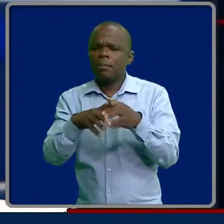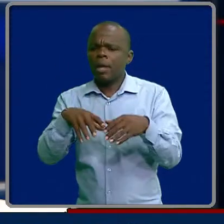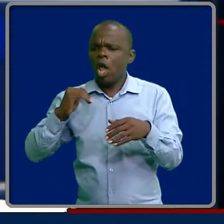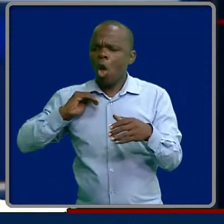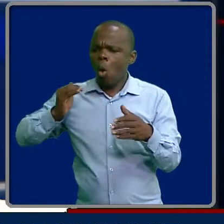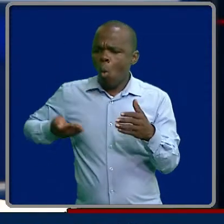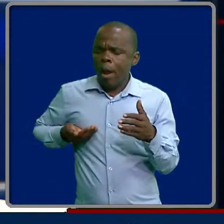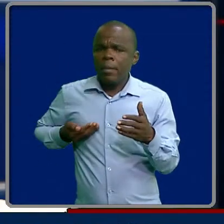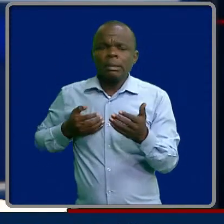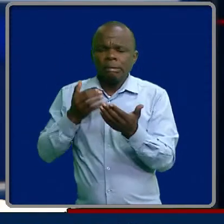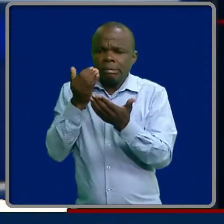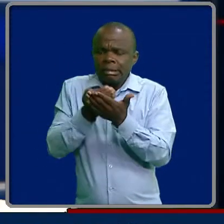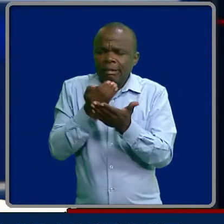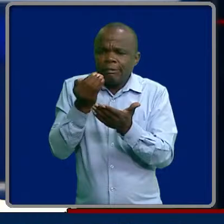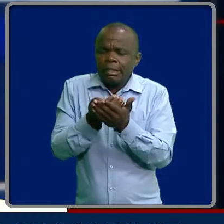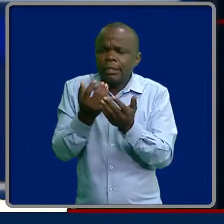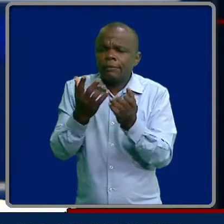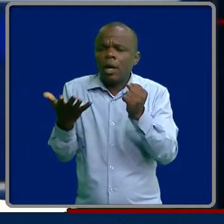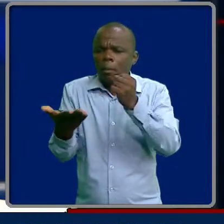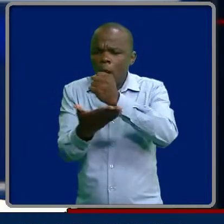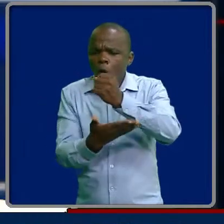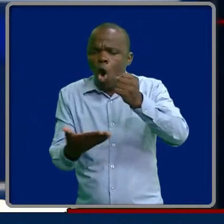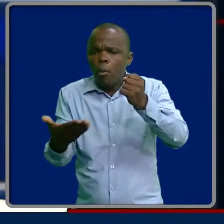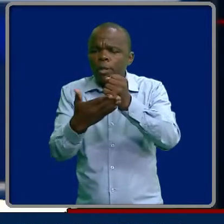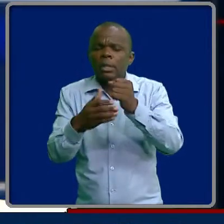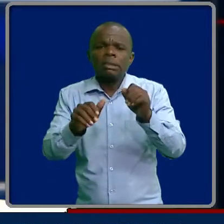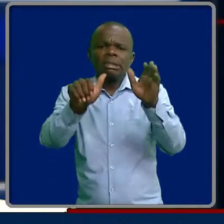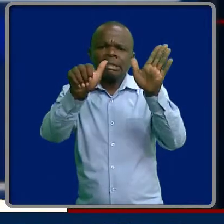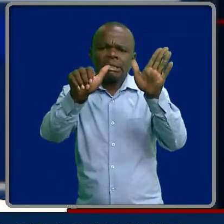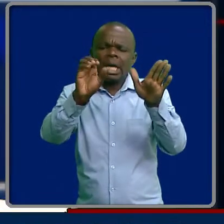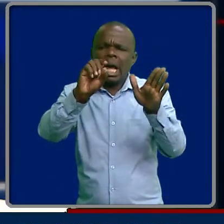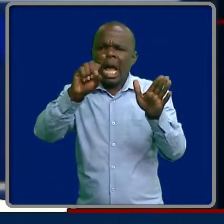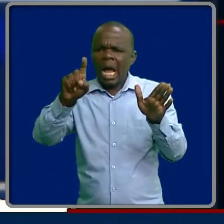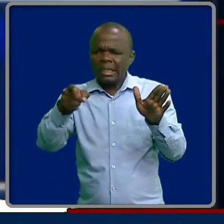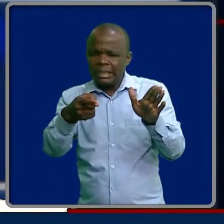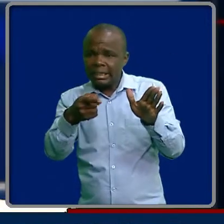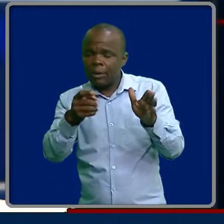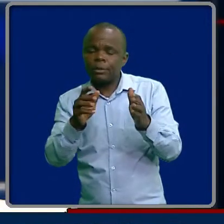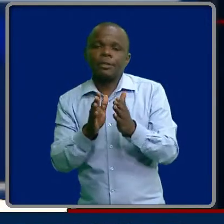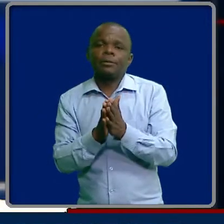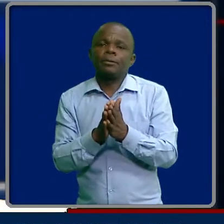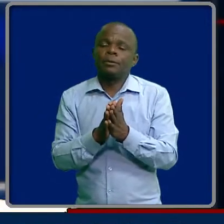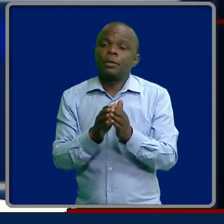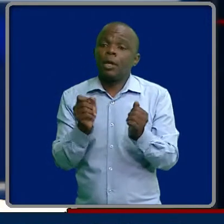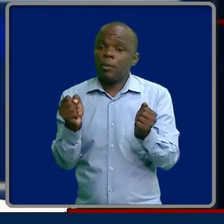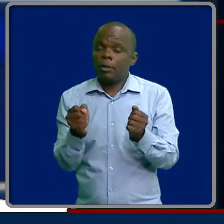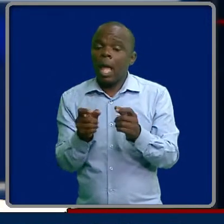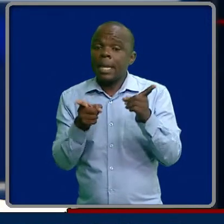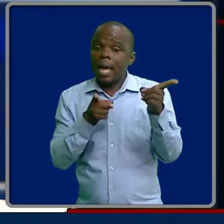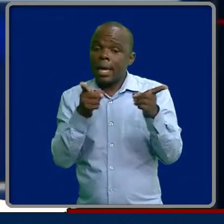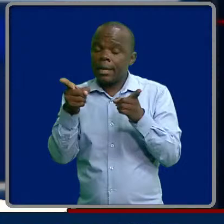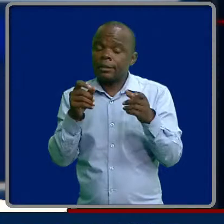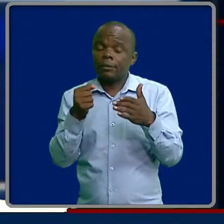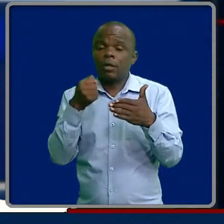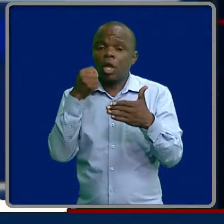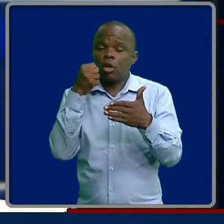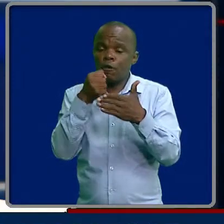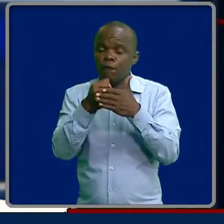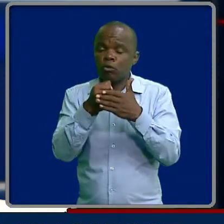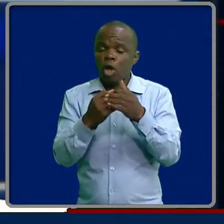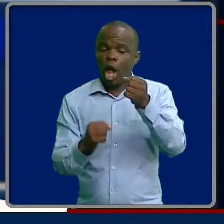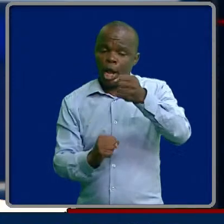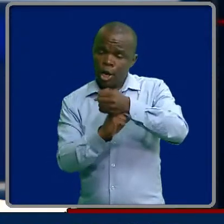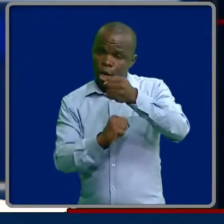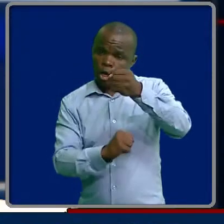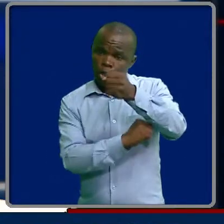over 600,000 in Malangin. The cooperative's advisor at the Taiwan Technical Mission, Grace Lulu, said this when giving an